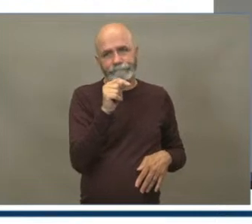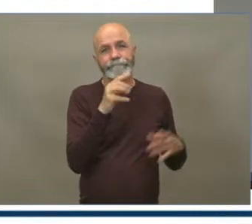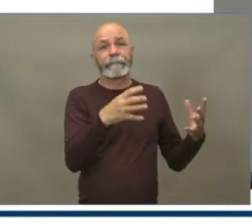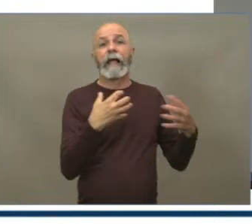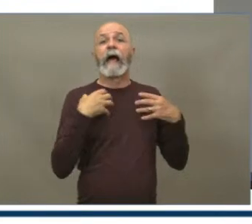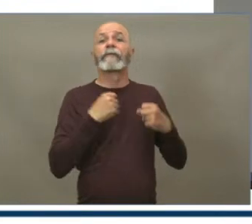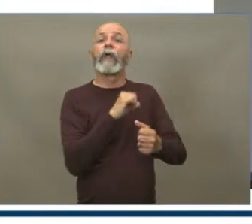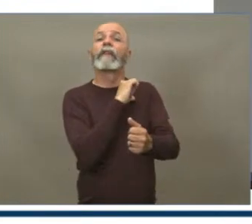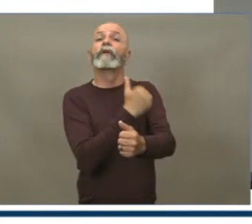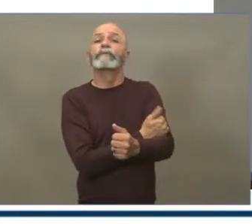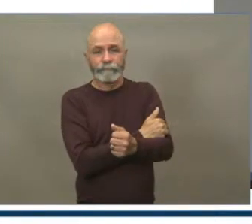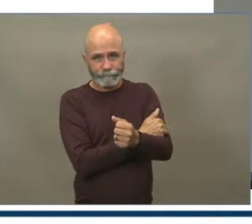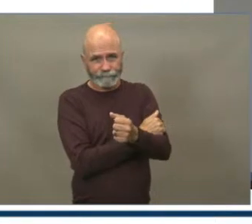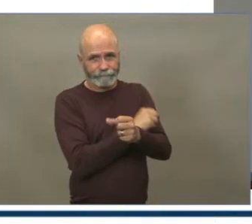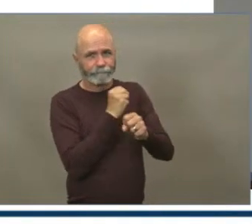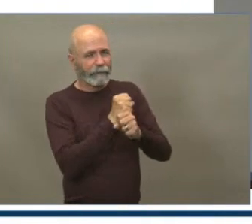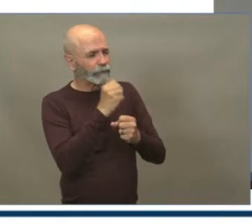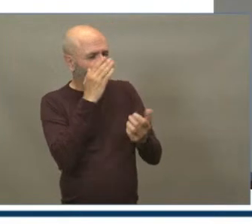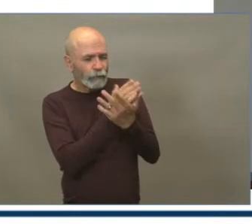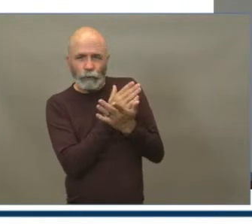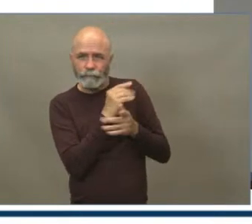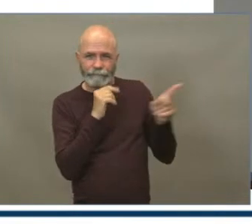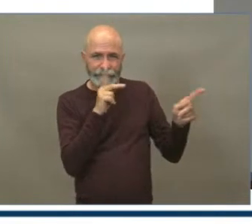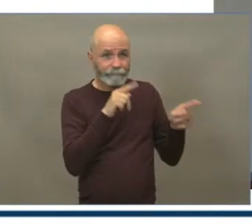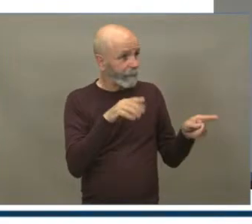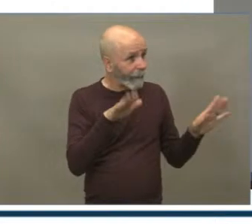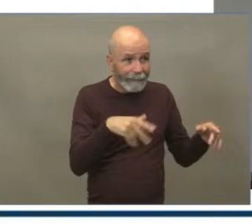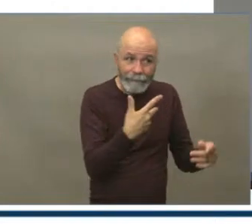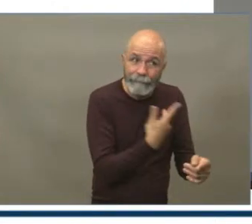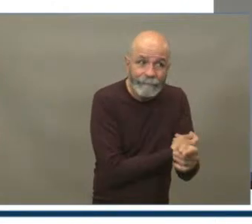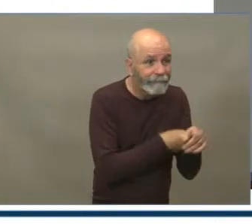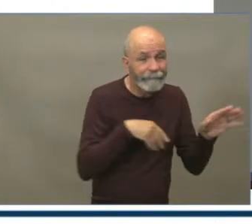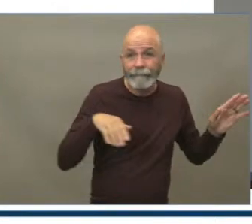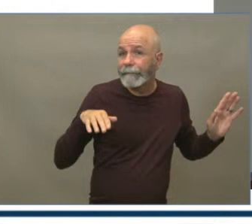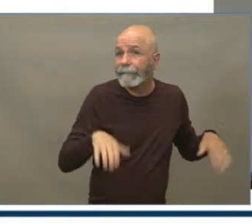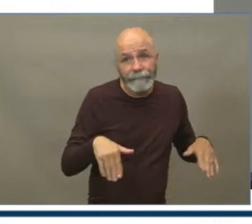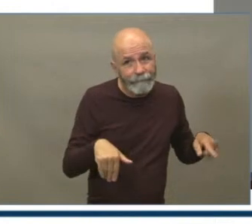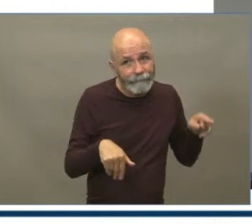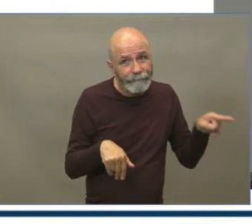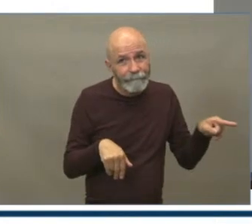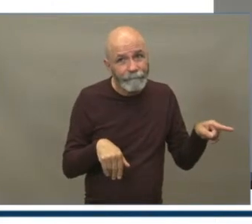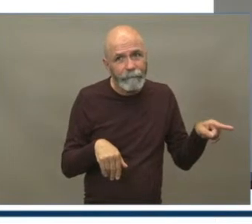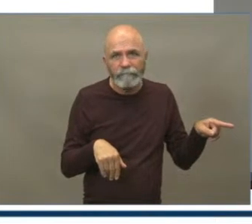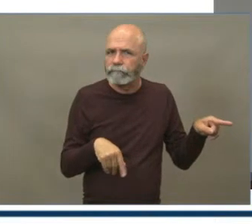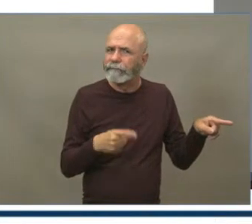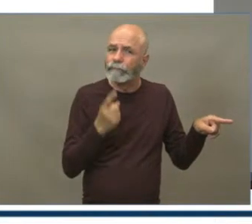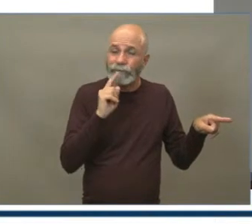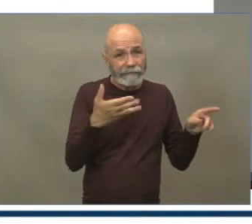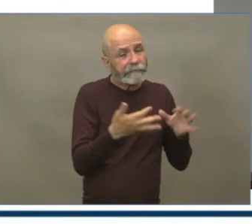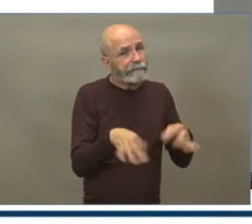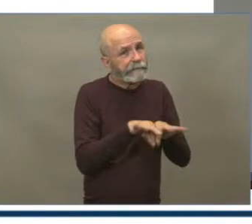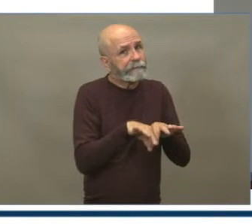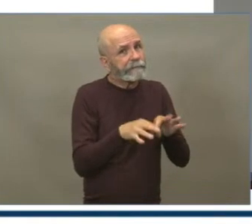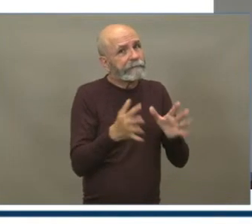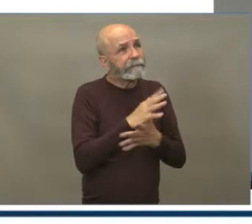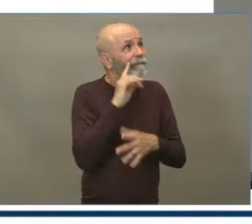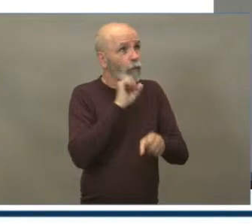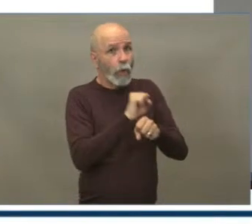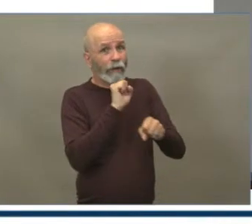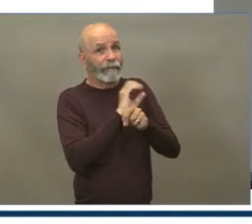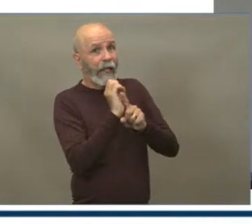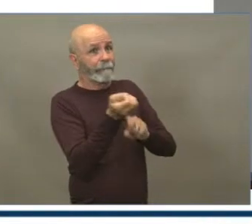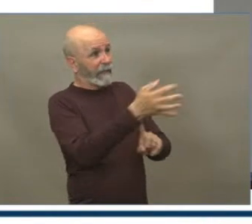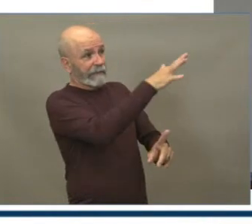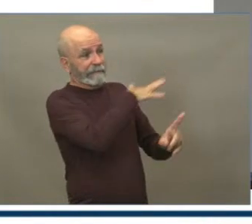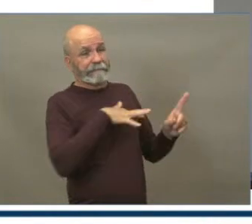working to make sure that people who have not yet had a dose of vaccine, with a priority being those who are asked to work on the COVID unit, are getting vaccinated as